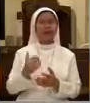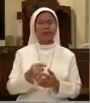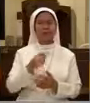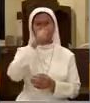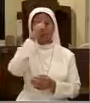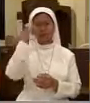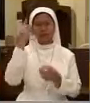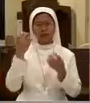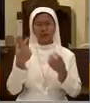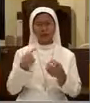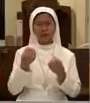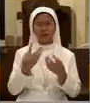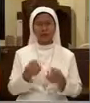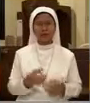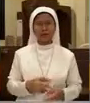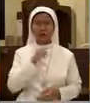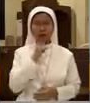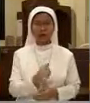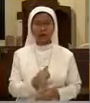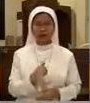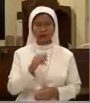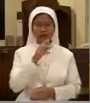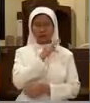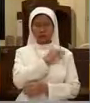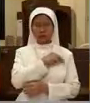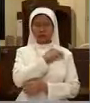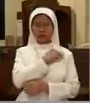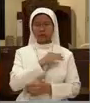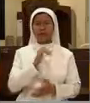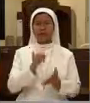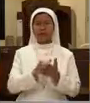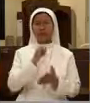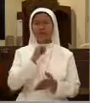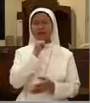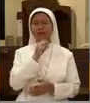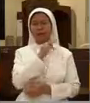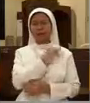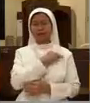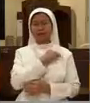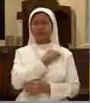Hindi mission yun. No? Ang mission,